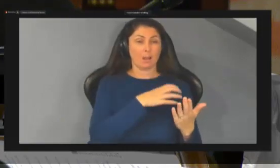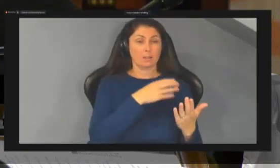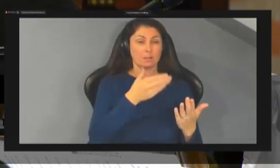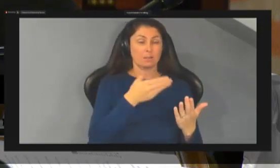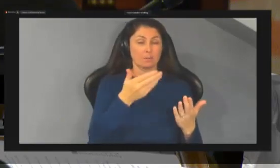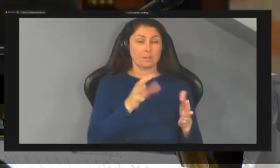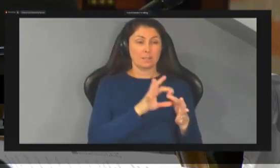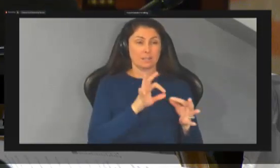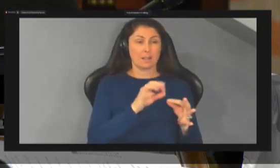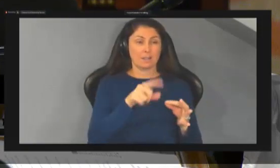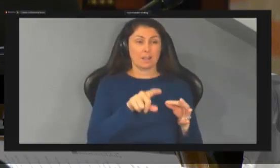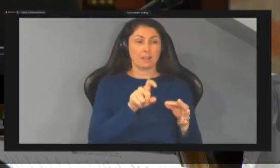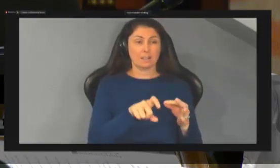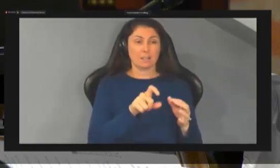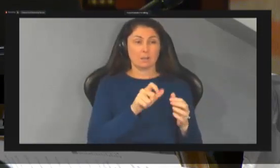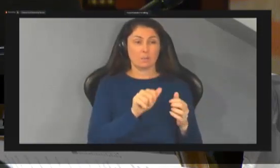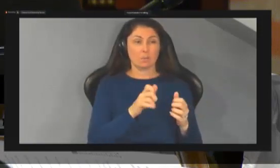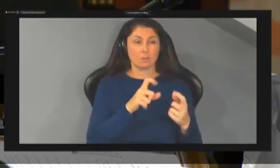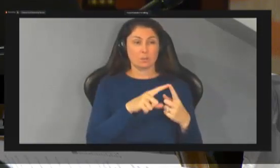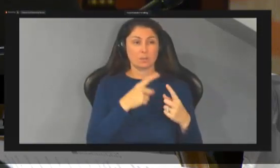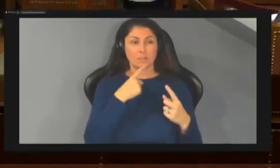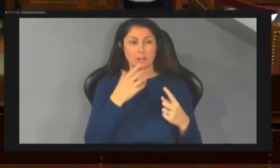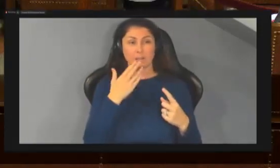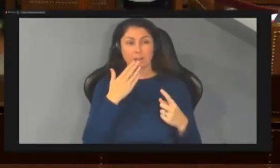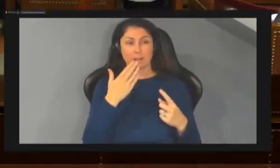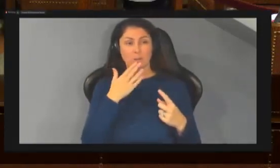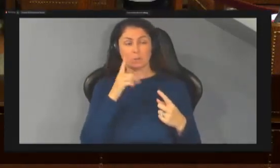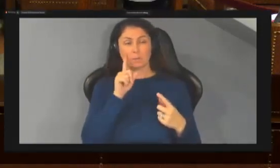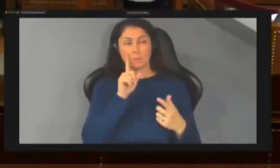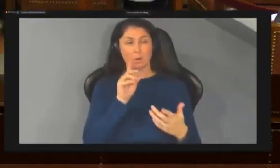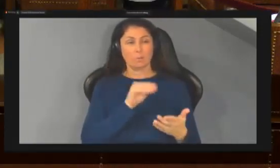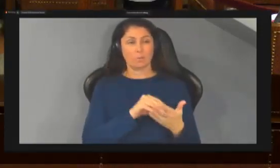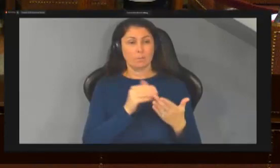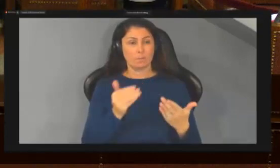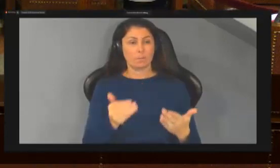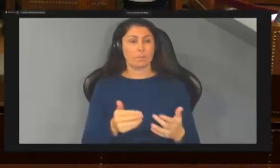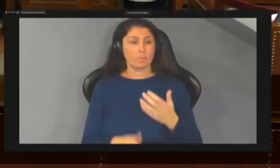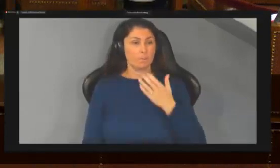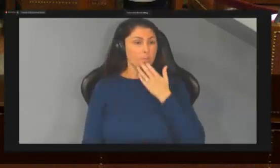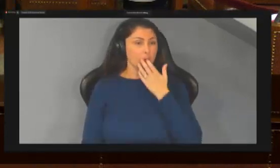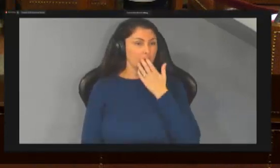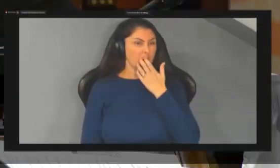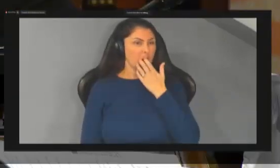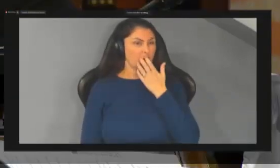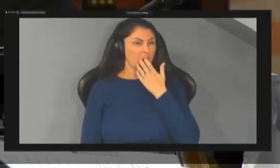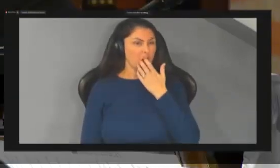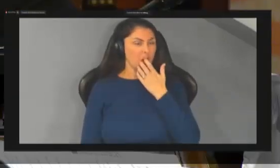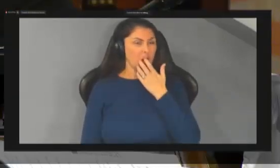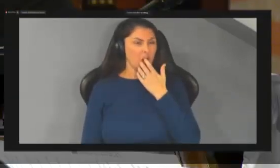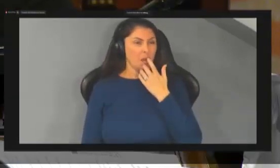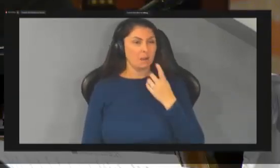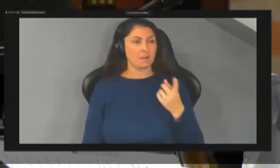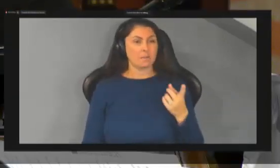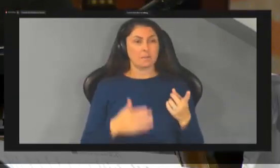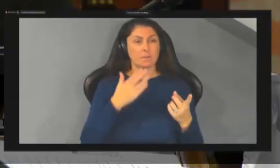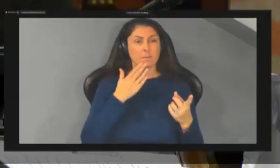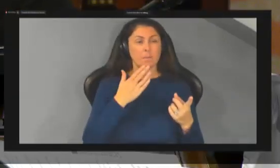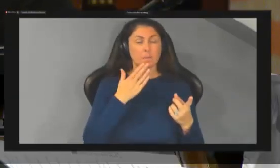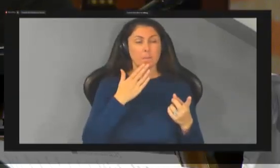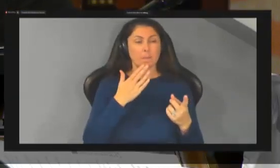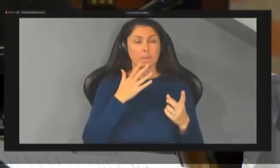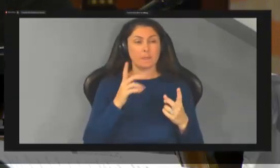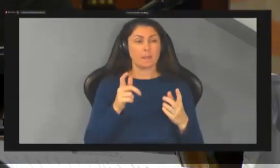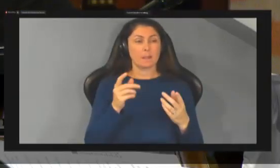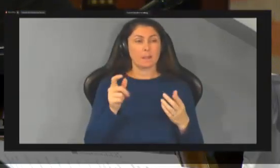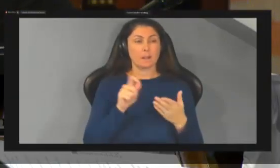need. And so with that said, I want to thank you for putting it forward. Thank you, Councilman Schlossberger. Oh, and I would also say, I think Councilman, I do want to say, Solicitor Friesen's